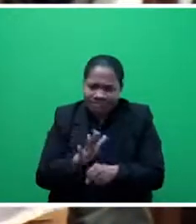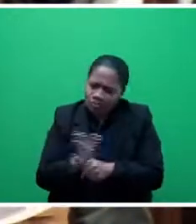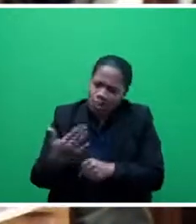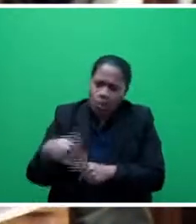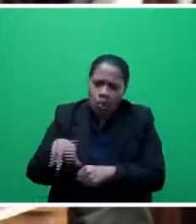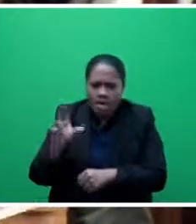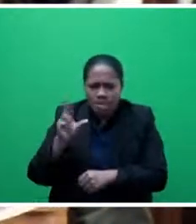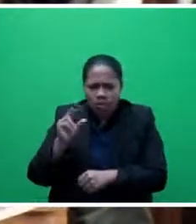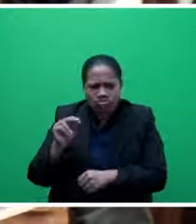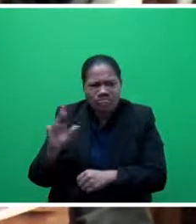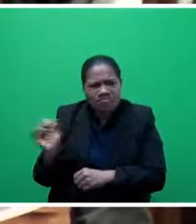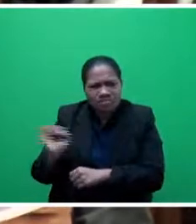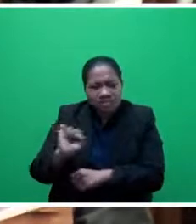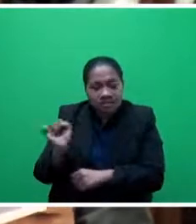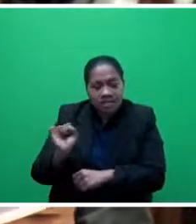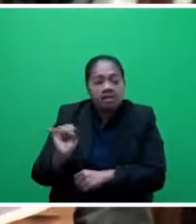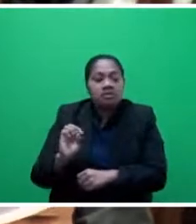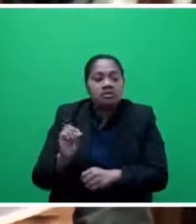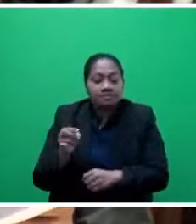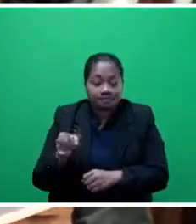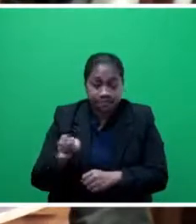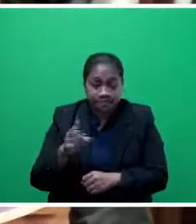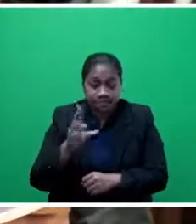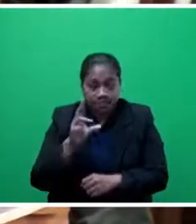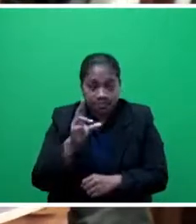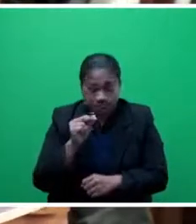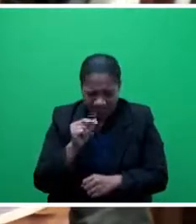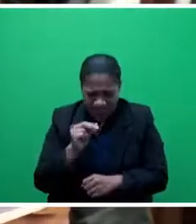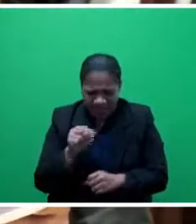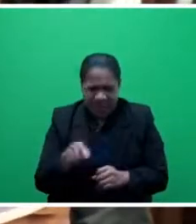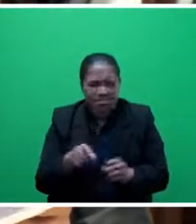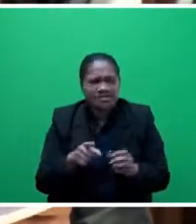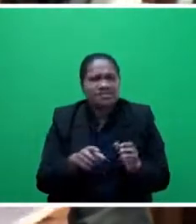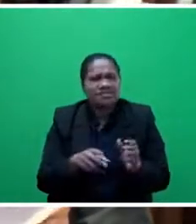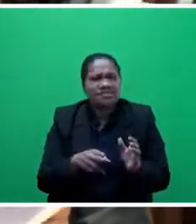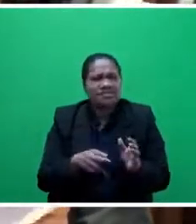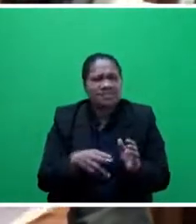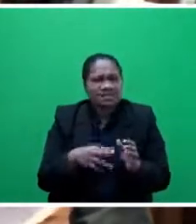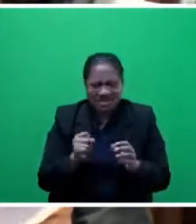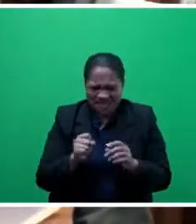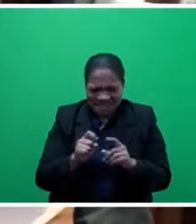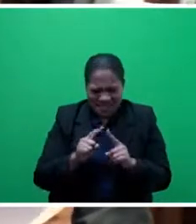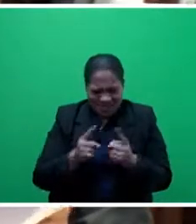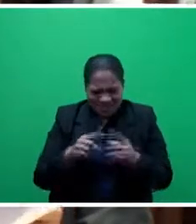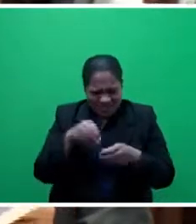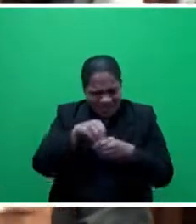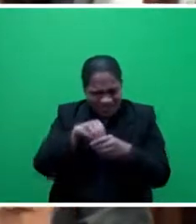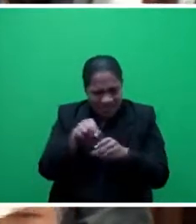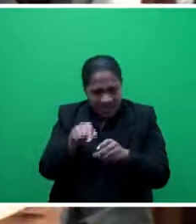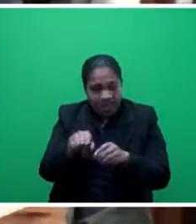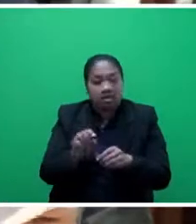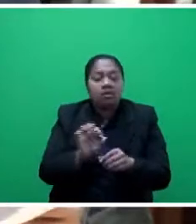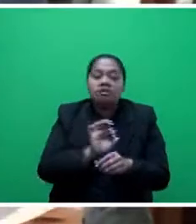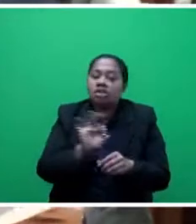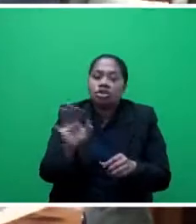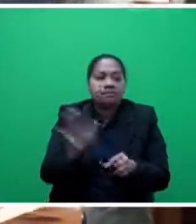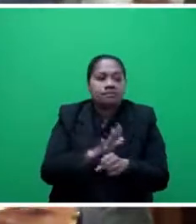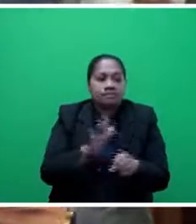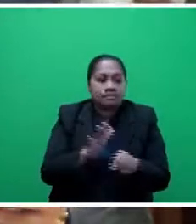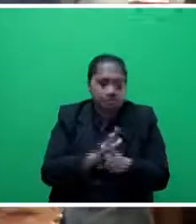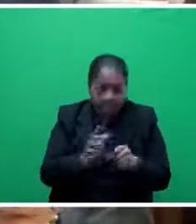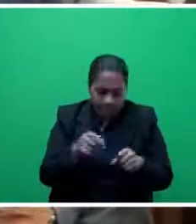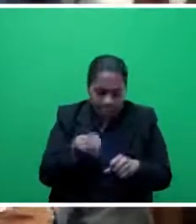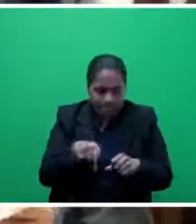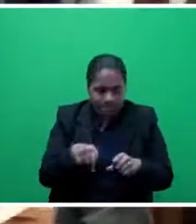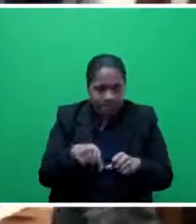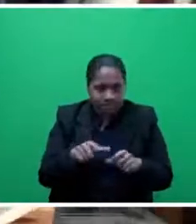example, batteries that are nickel-ion, nickel, cadmium, lithium, etc., that are manufactured locally, we've